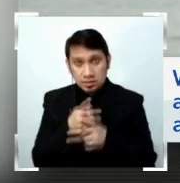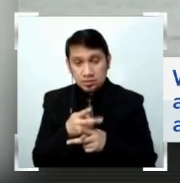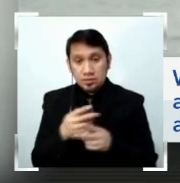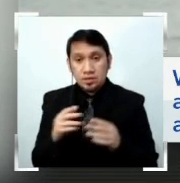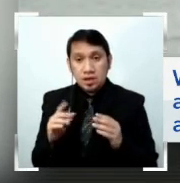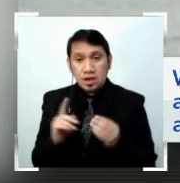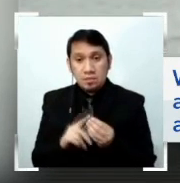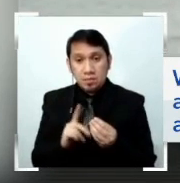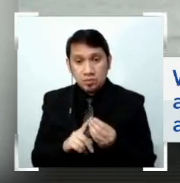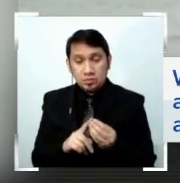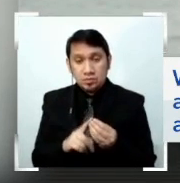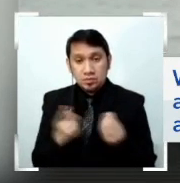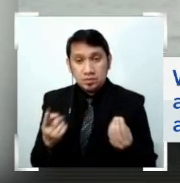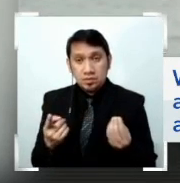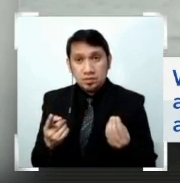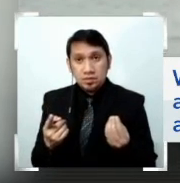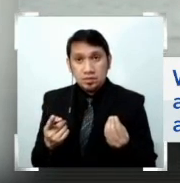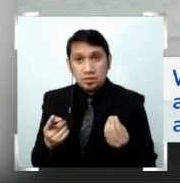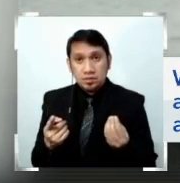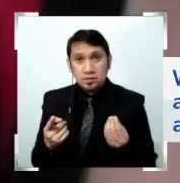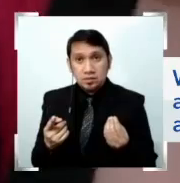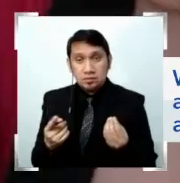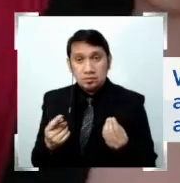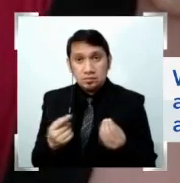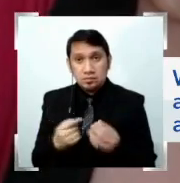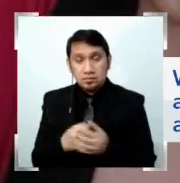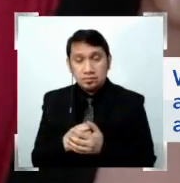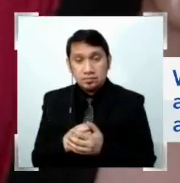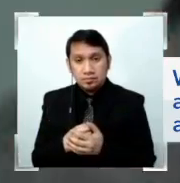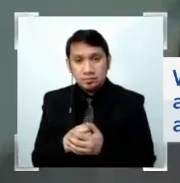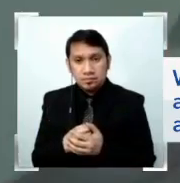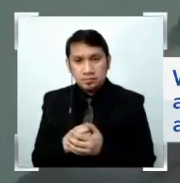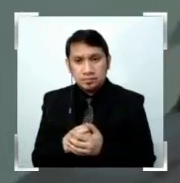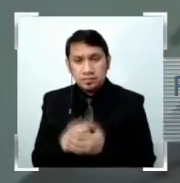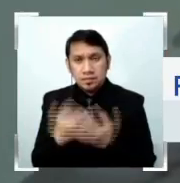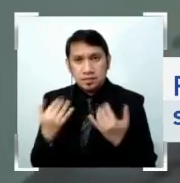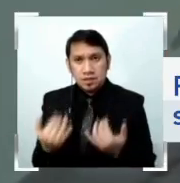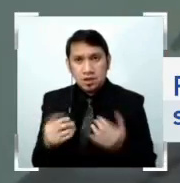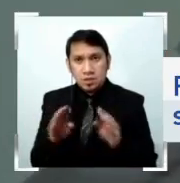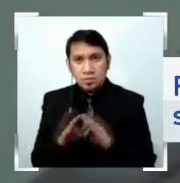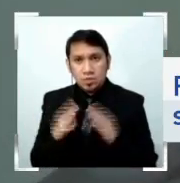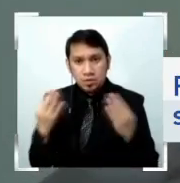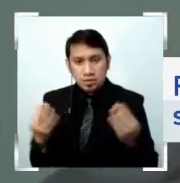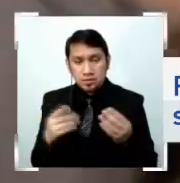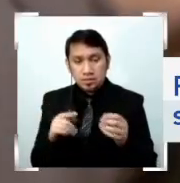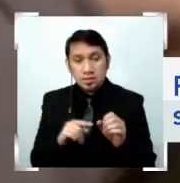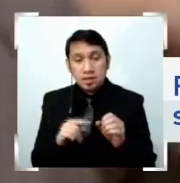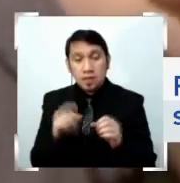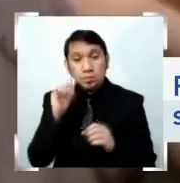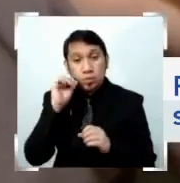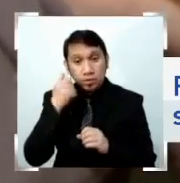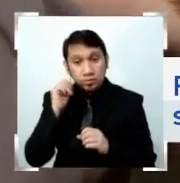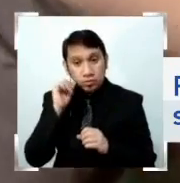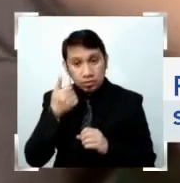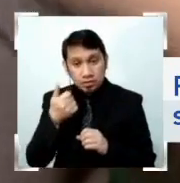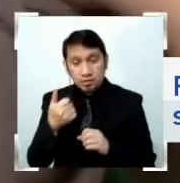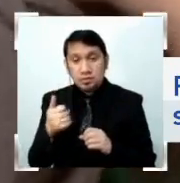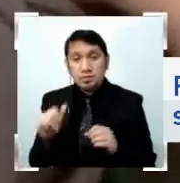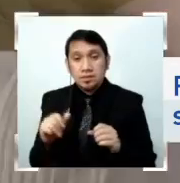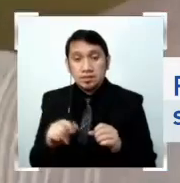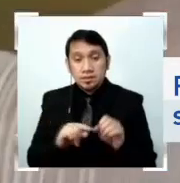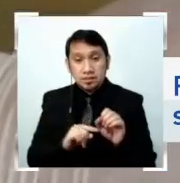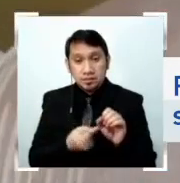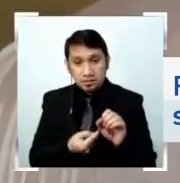the non-pharmaceutical interventions. Bukas, sisimula na ang pilot vaccination para sa mga edad 12 to 17 na